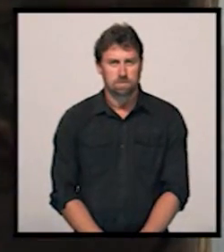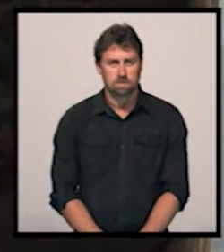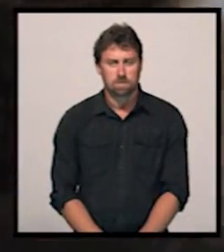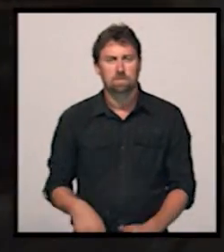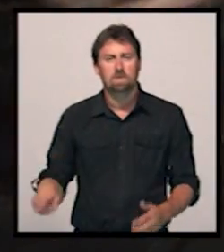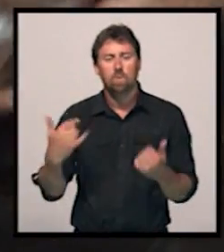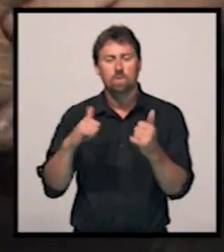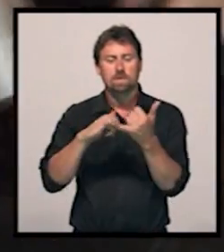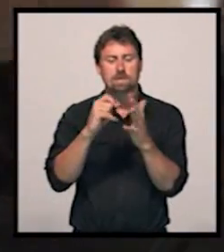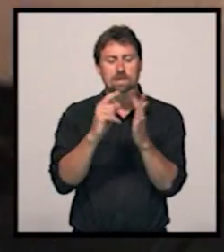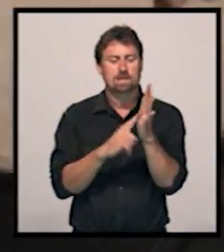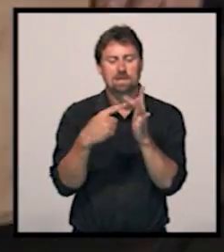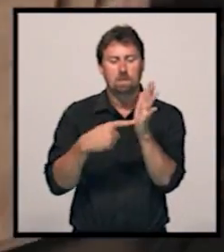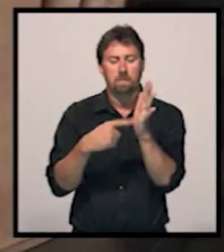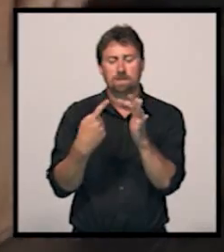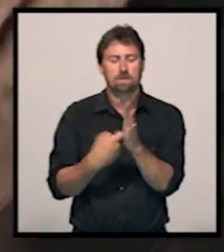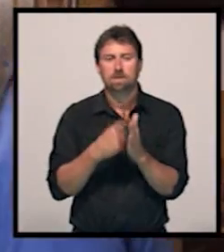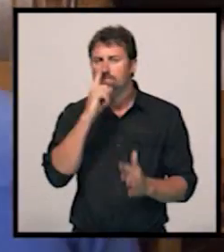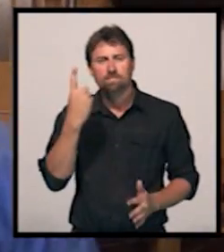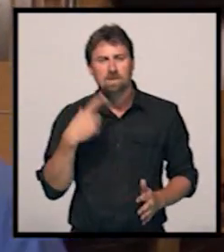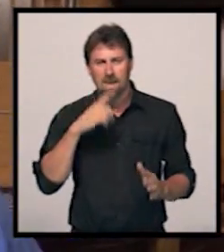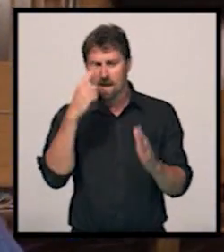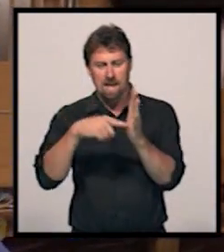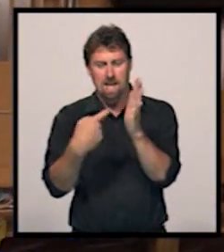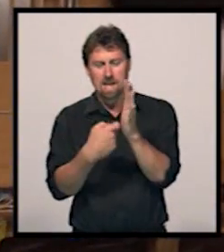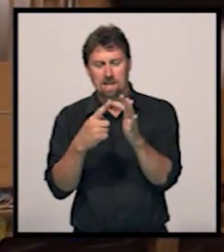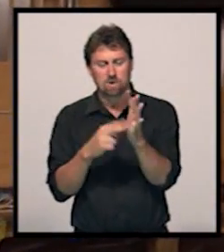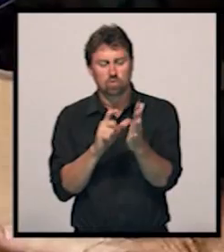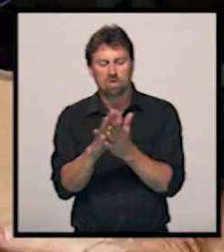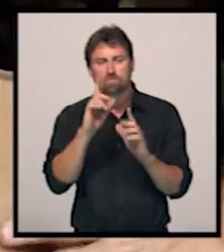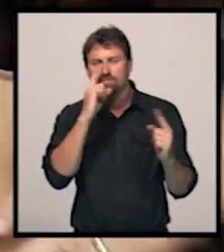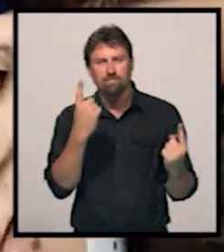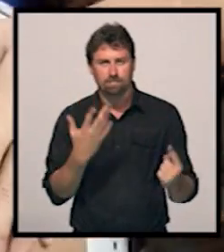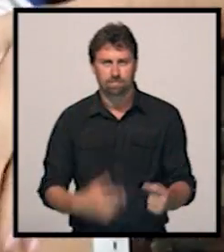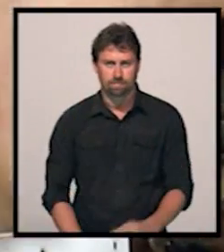in this case because you wouldn't be able to do any trenching work. Now set that up